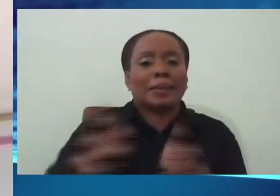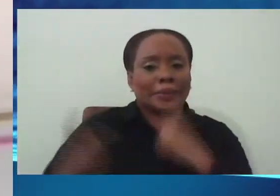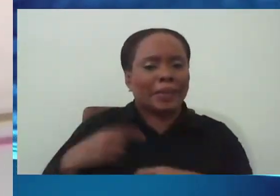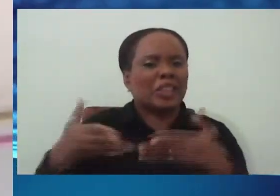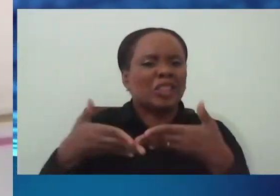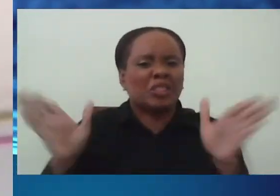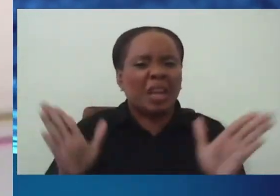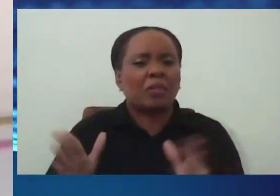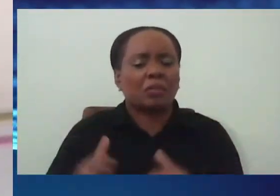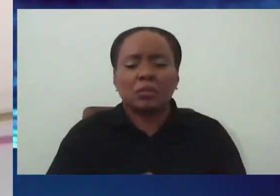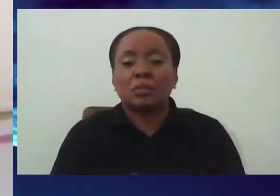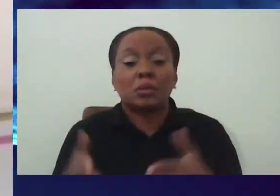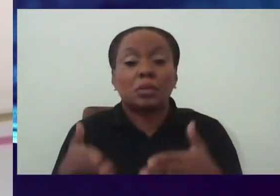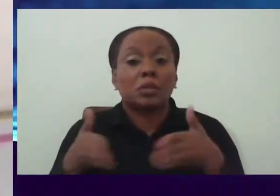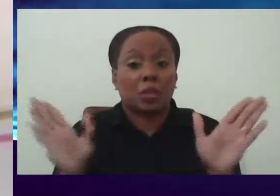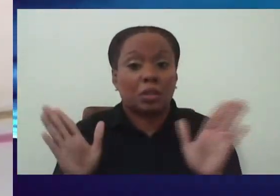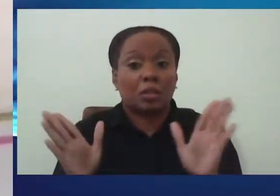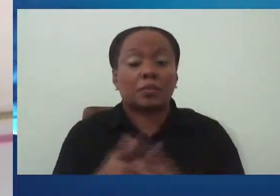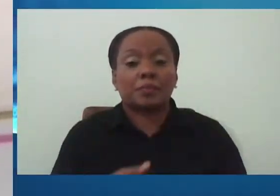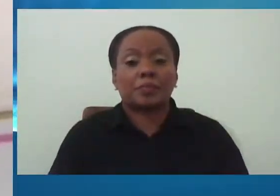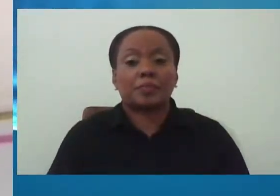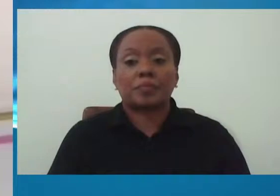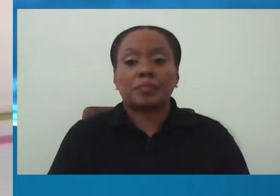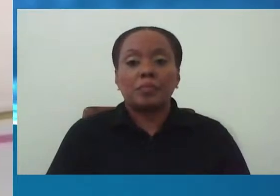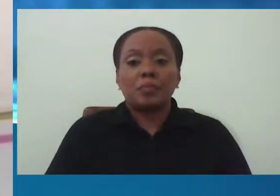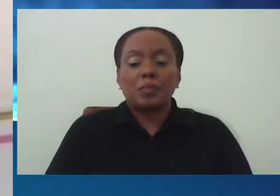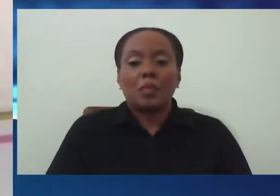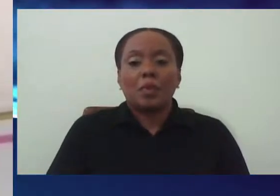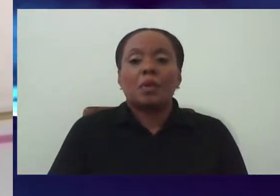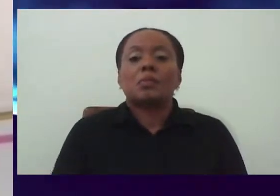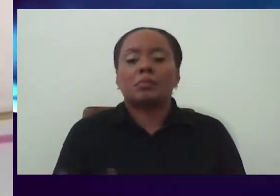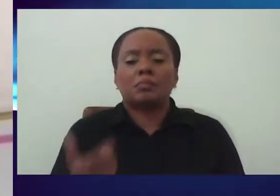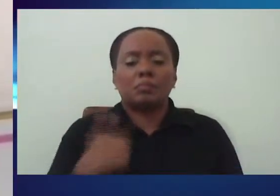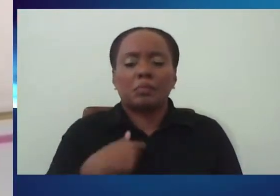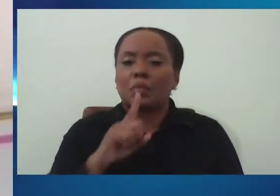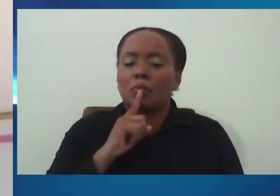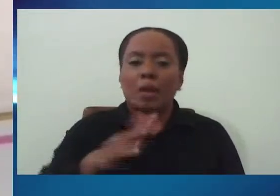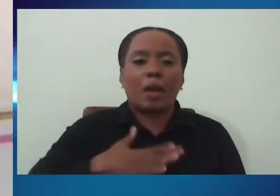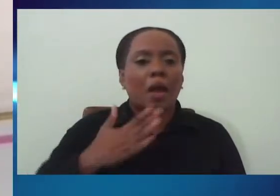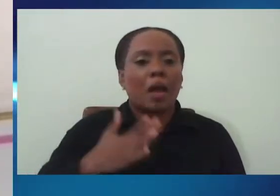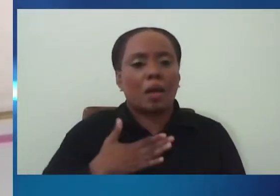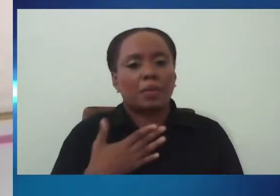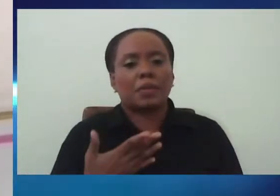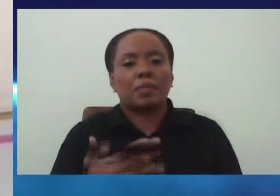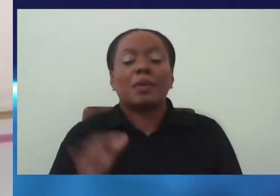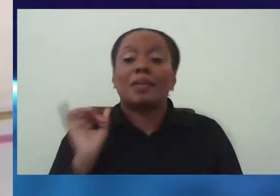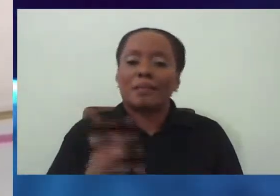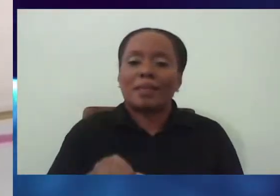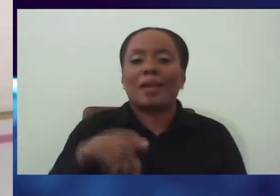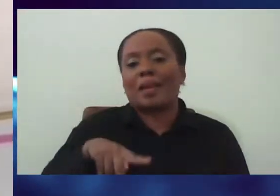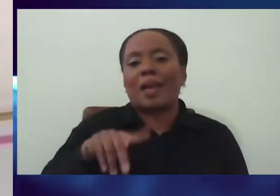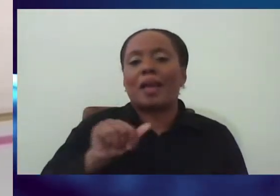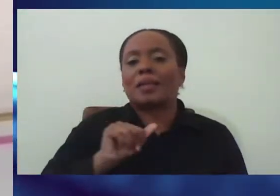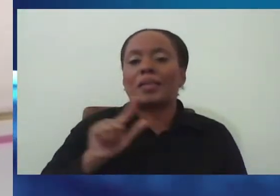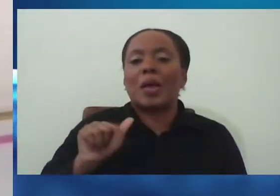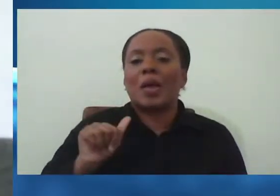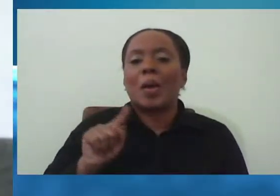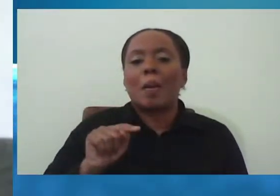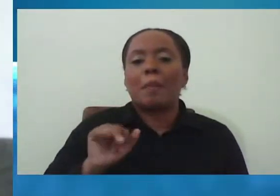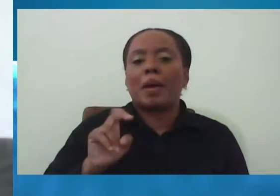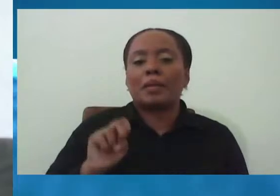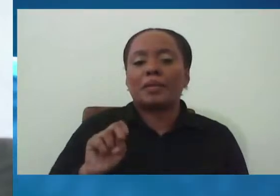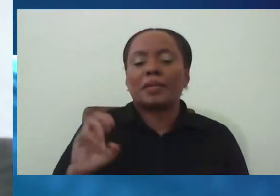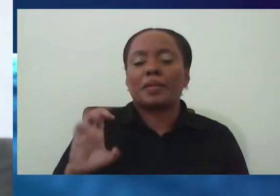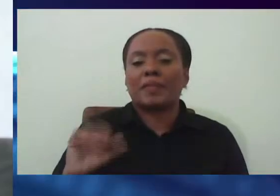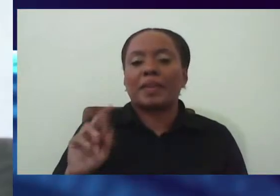because I'm not interacting with you individually, I would be happy to do that. But that's what palliative care is. Yeah. So send your questions